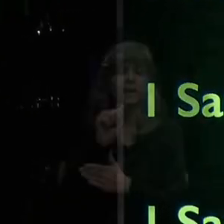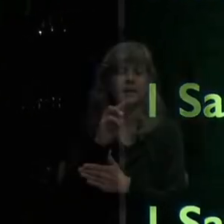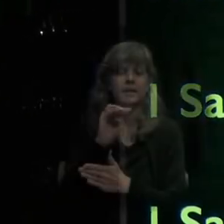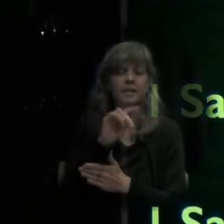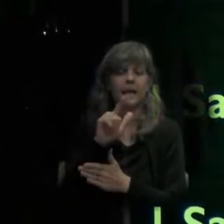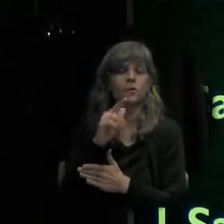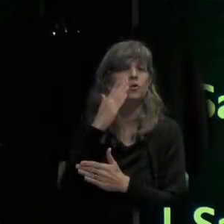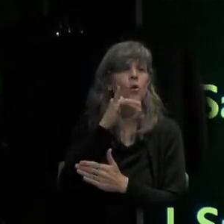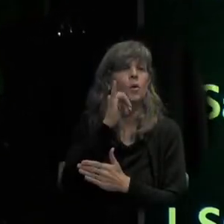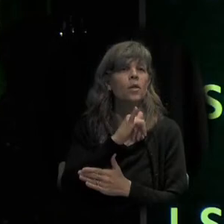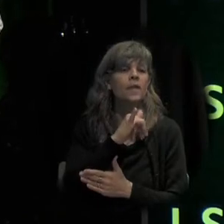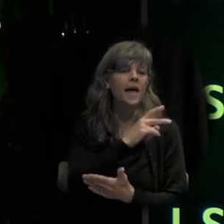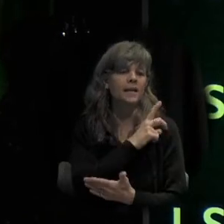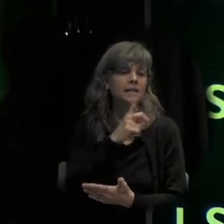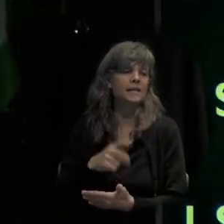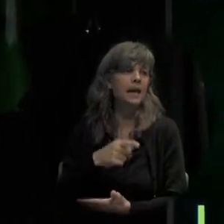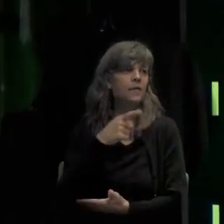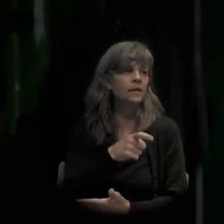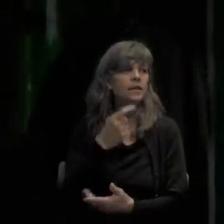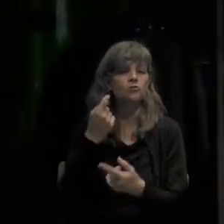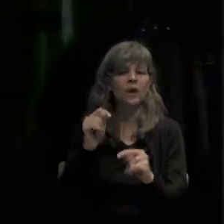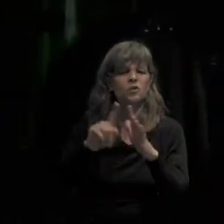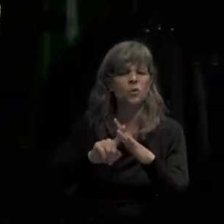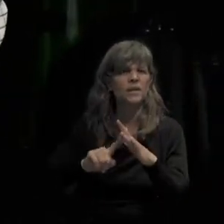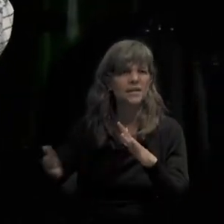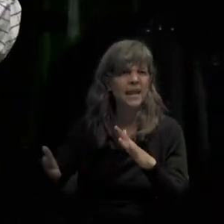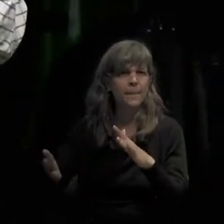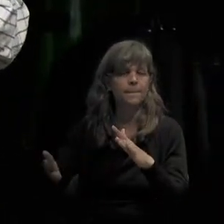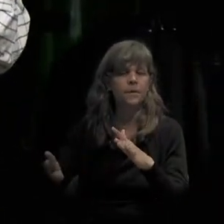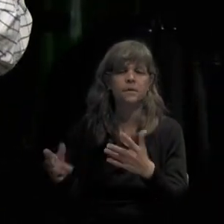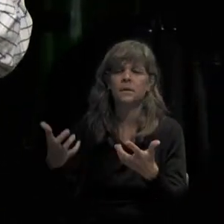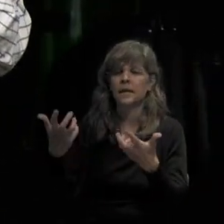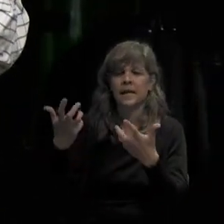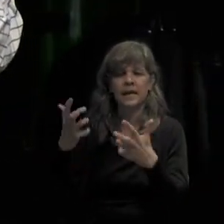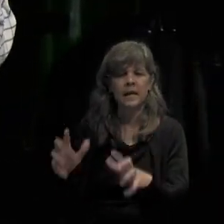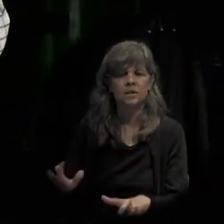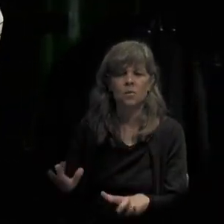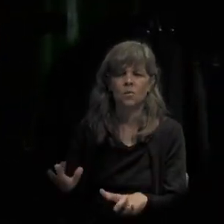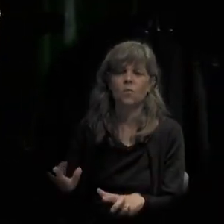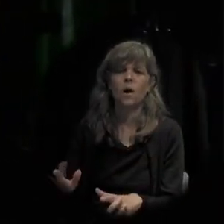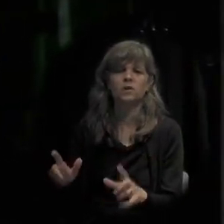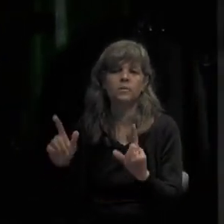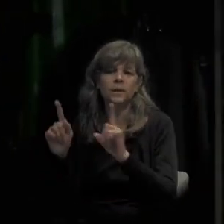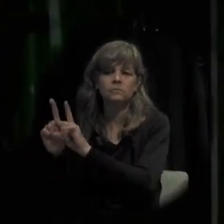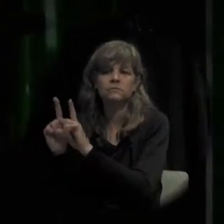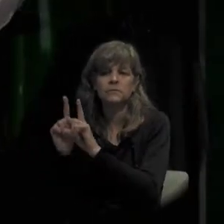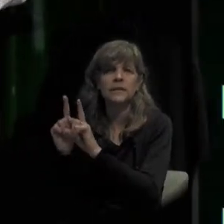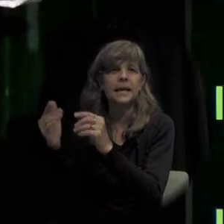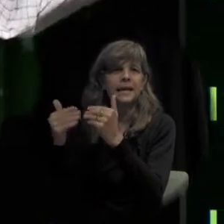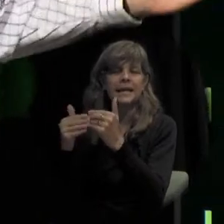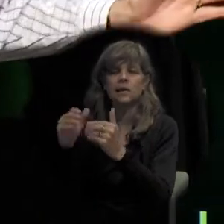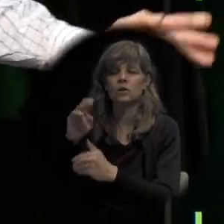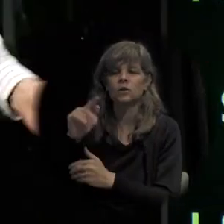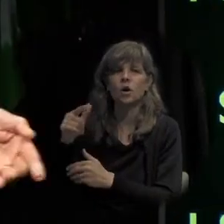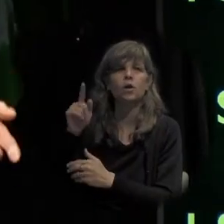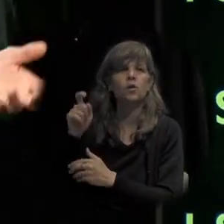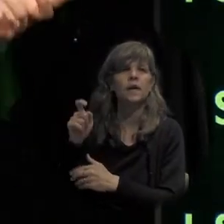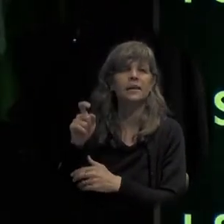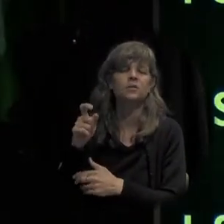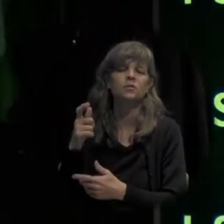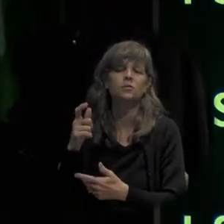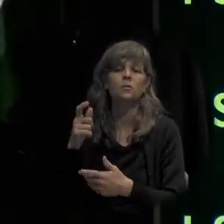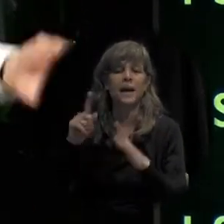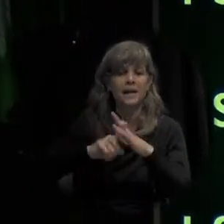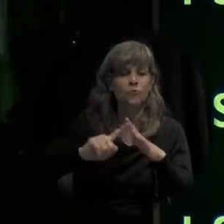to dodge spears. David is having to dodge Saul's henchmen. David is having to dodge enemies, the